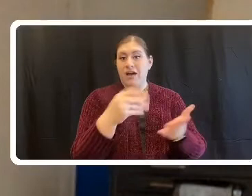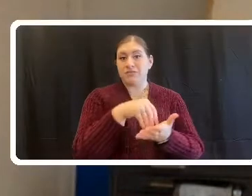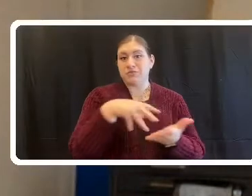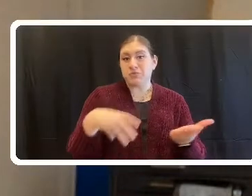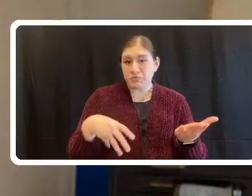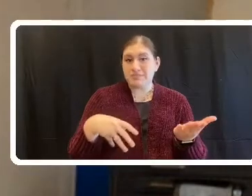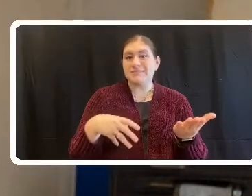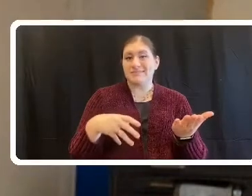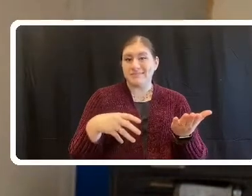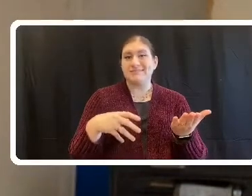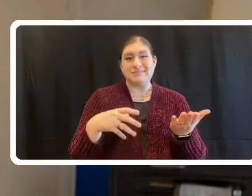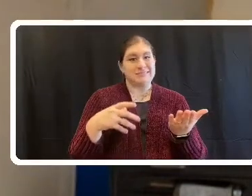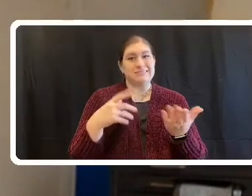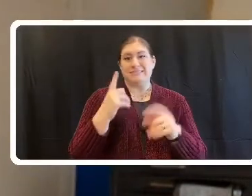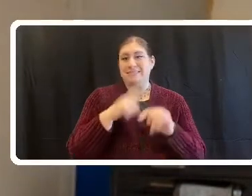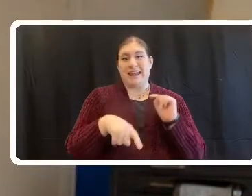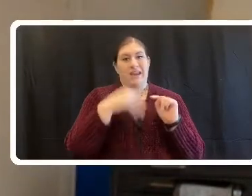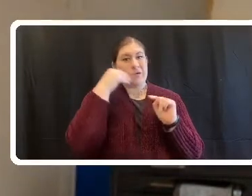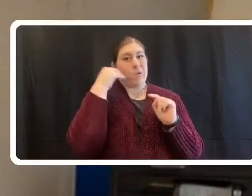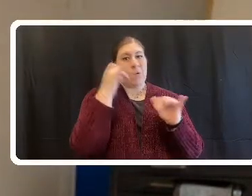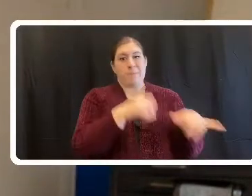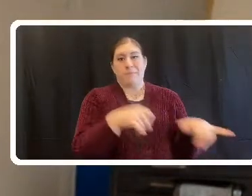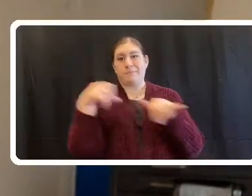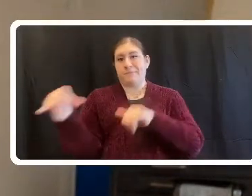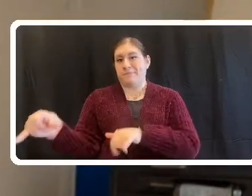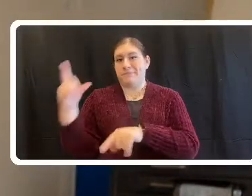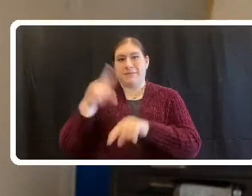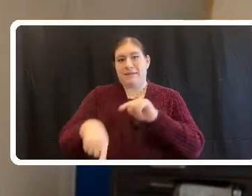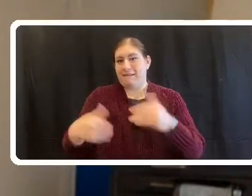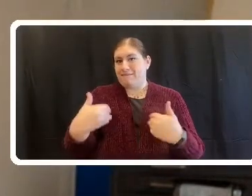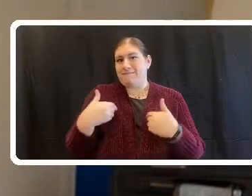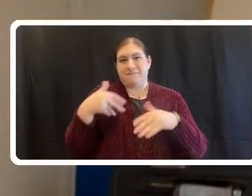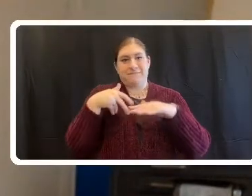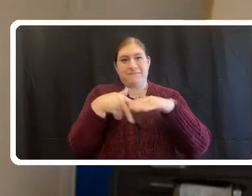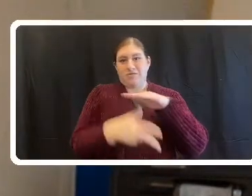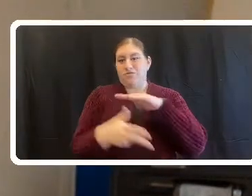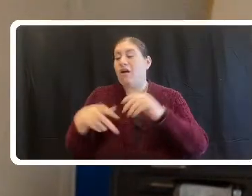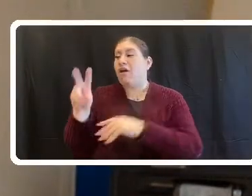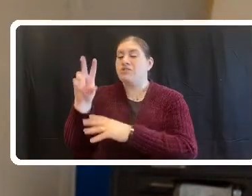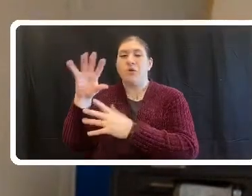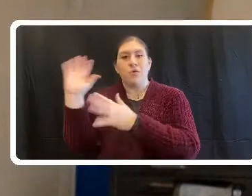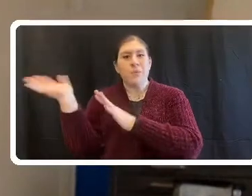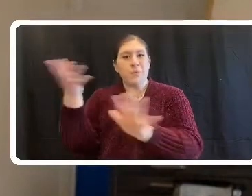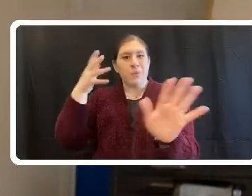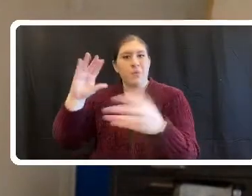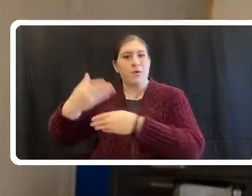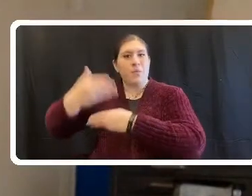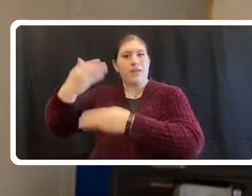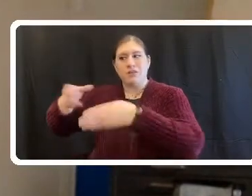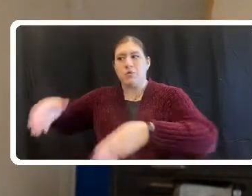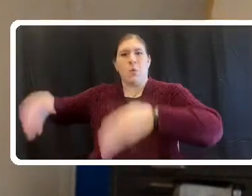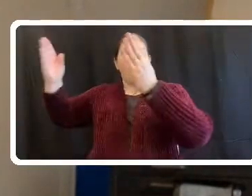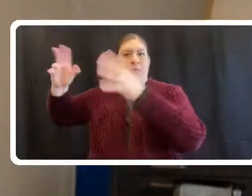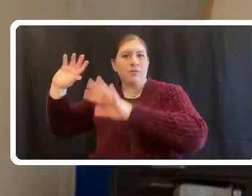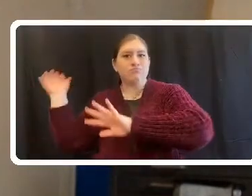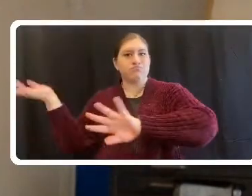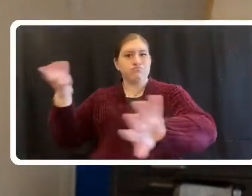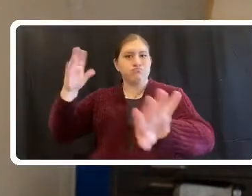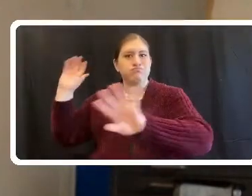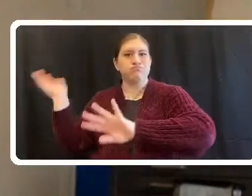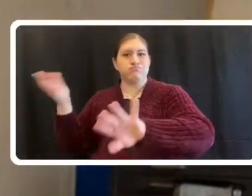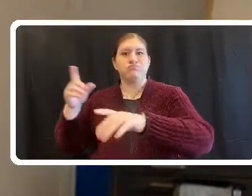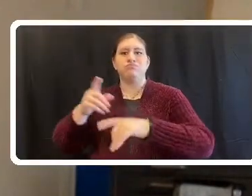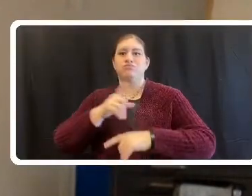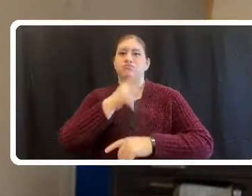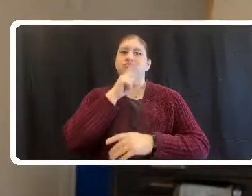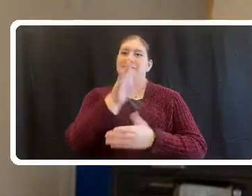students that's not present in your garage. Yeah, right? ventilation, things like that. Right. Ventilation, Yeah.